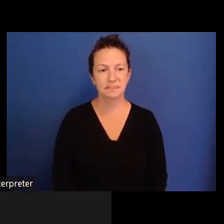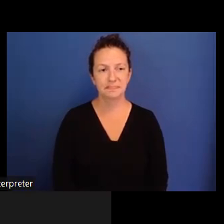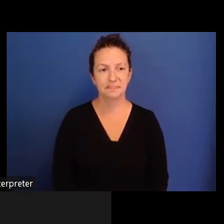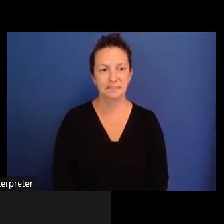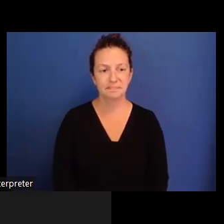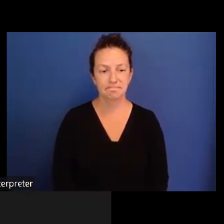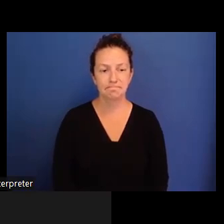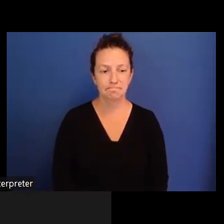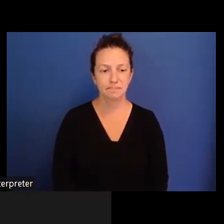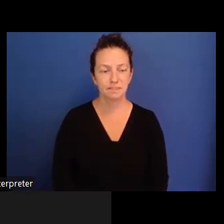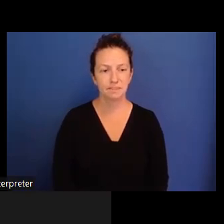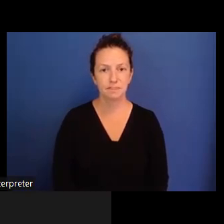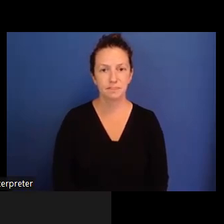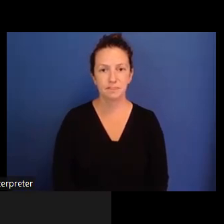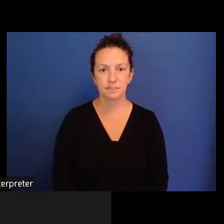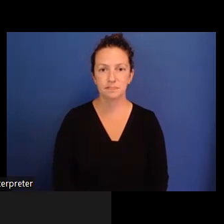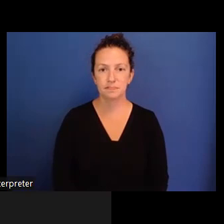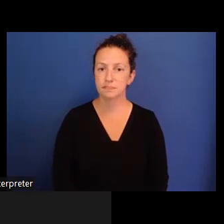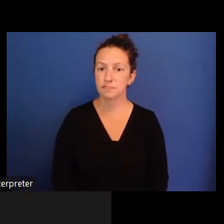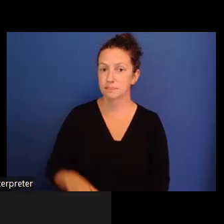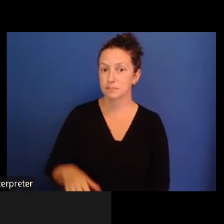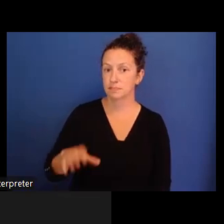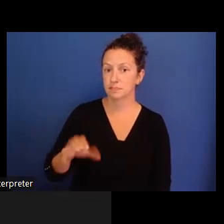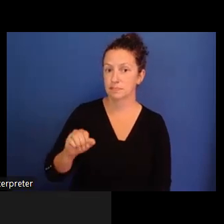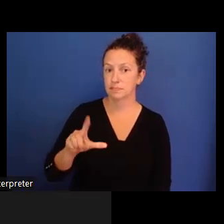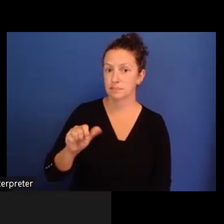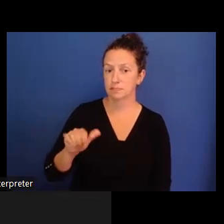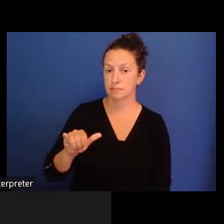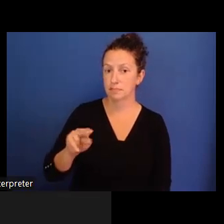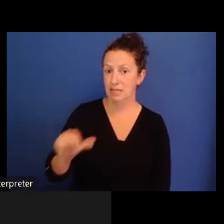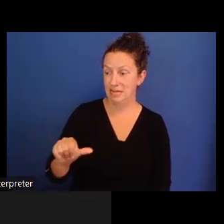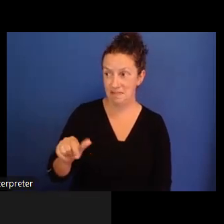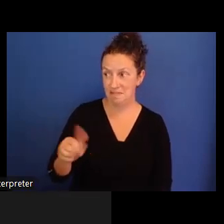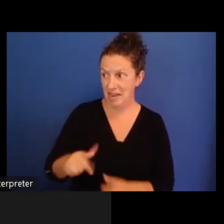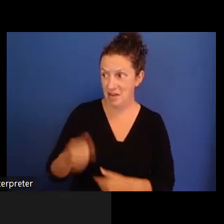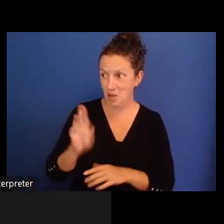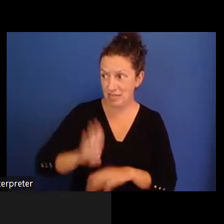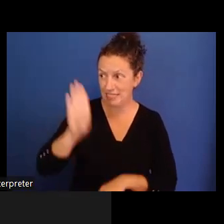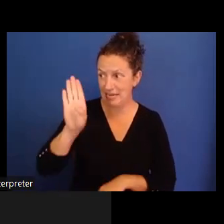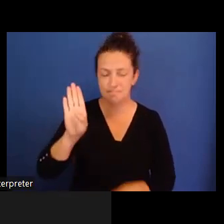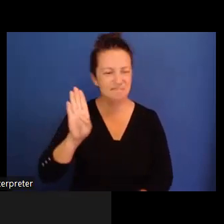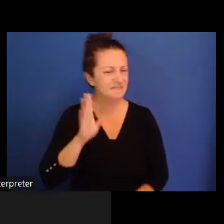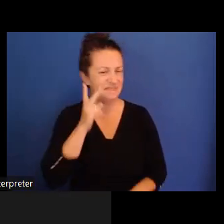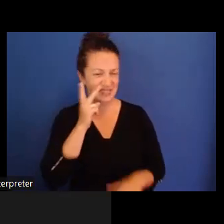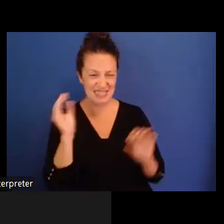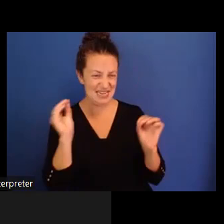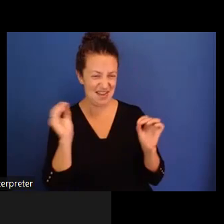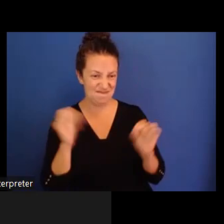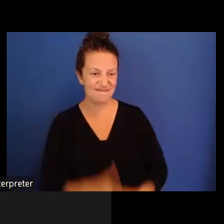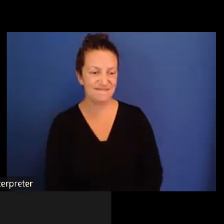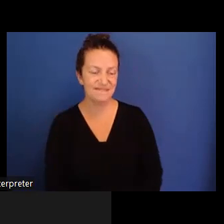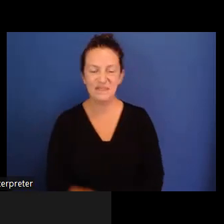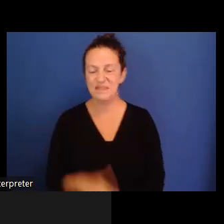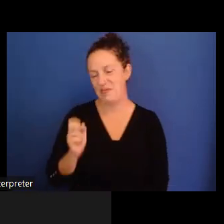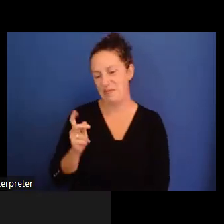Right. Elena, did anybody raise their hand? I'm not seeing anything. Okay. All